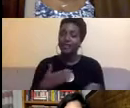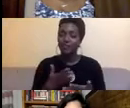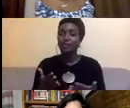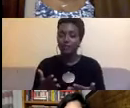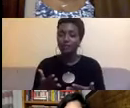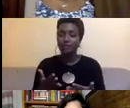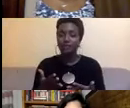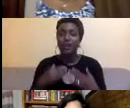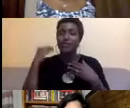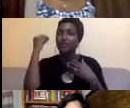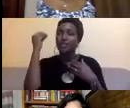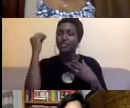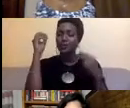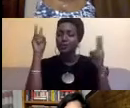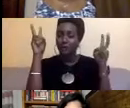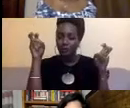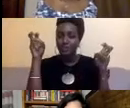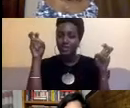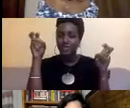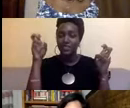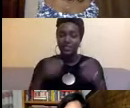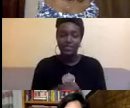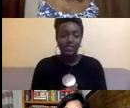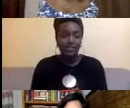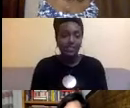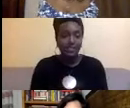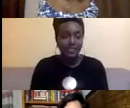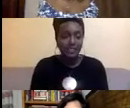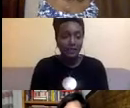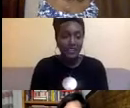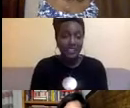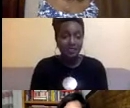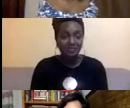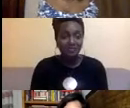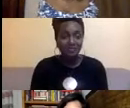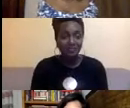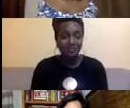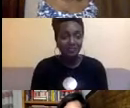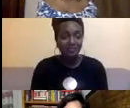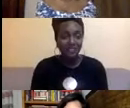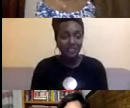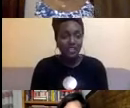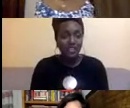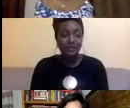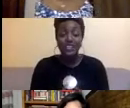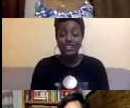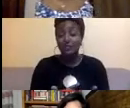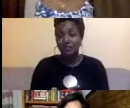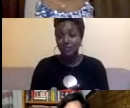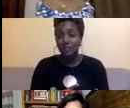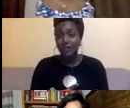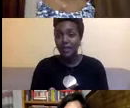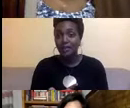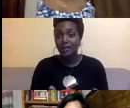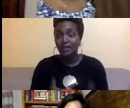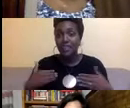as it comes through, rather than trying to do it perfectly. The next one. No intentional infliction